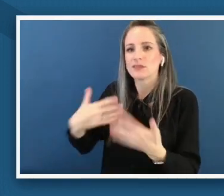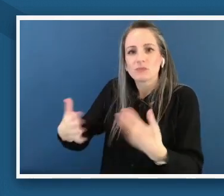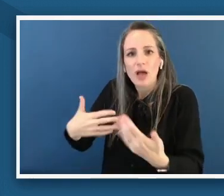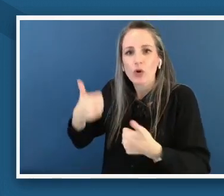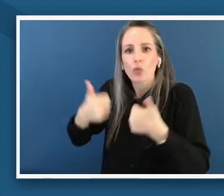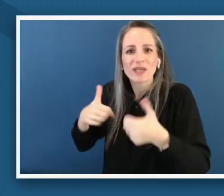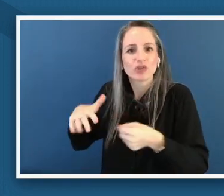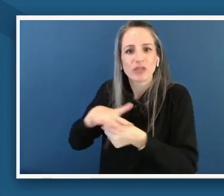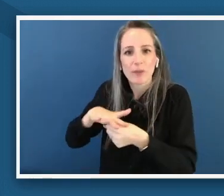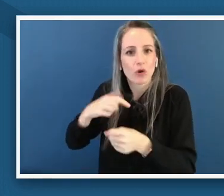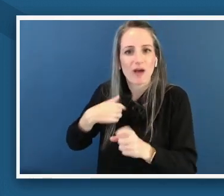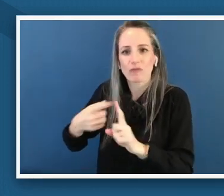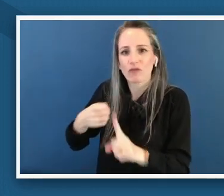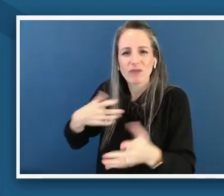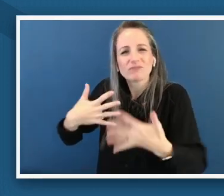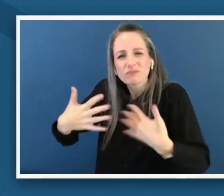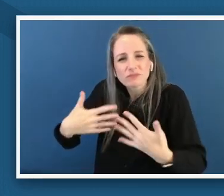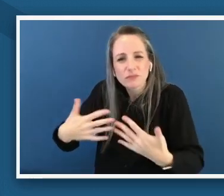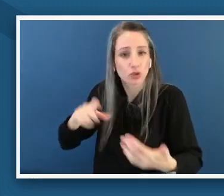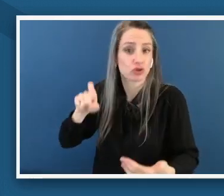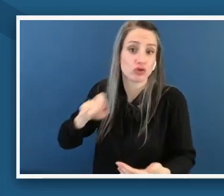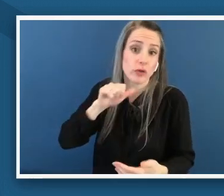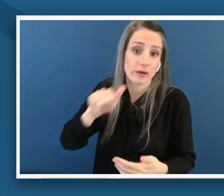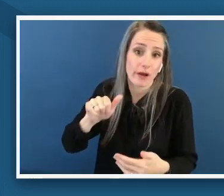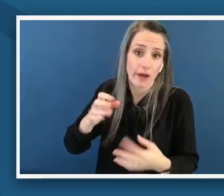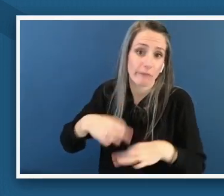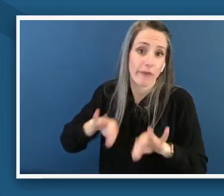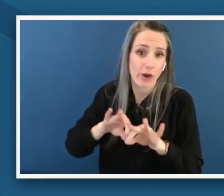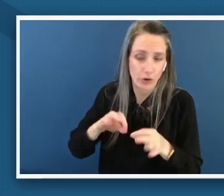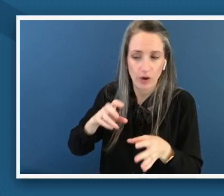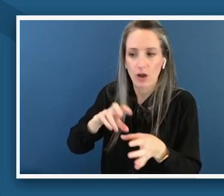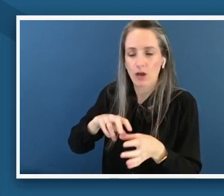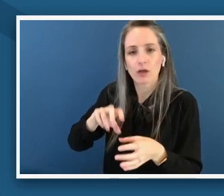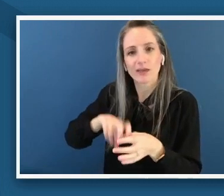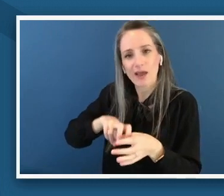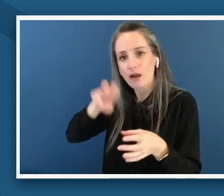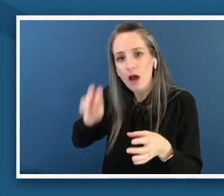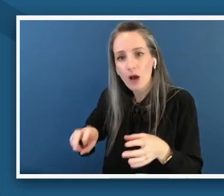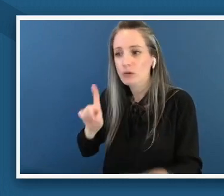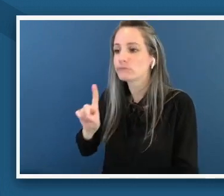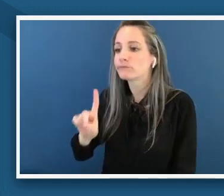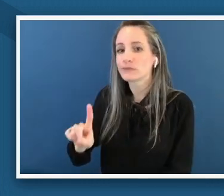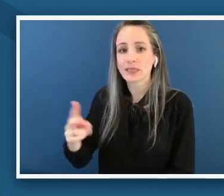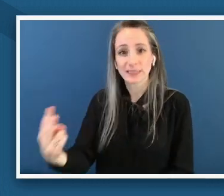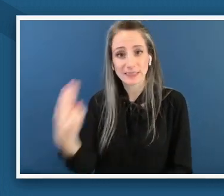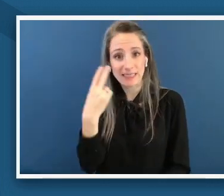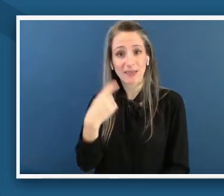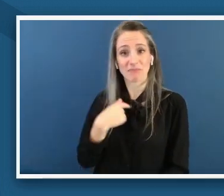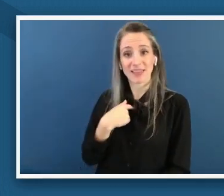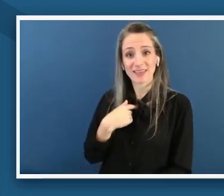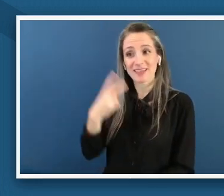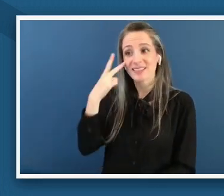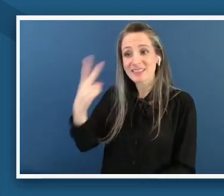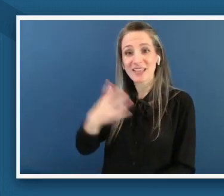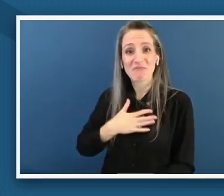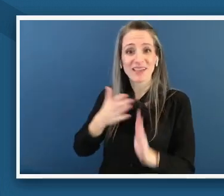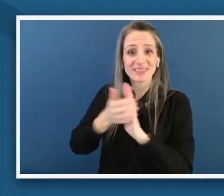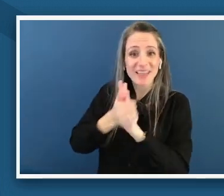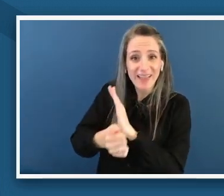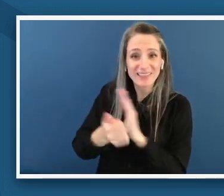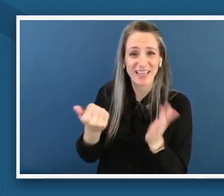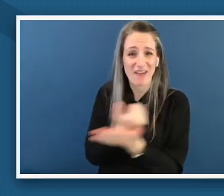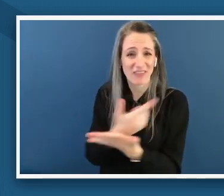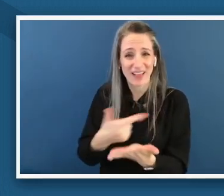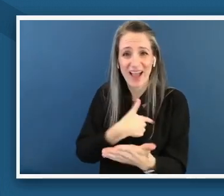from. You should definitely be able to see me and know all the talents that I possess by having a conversation with